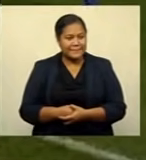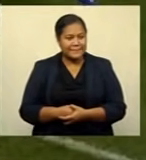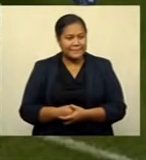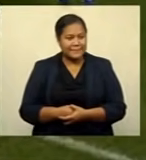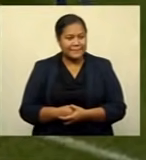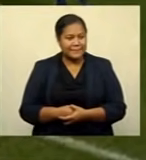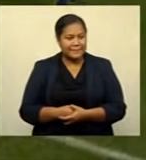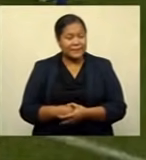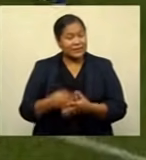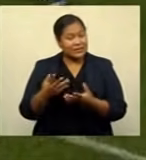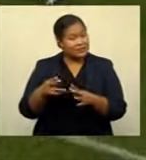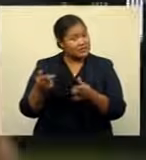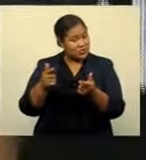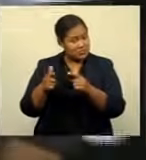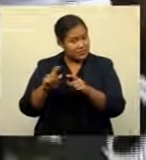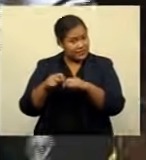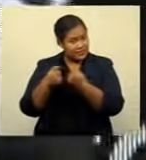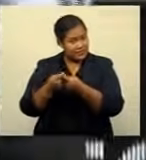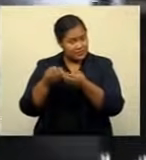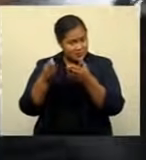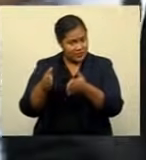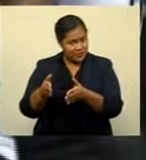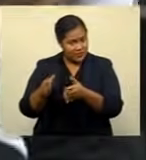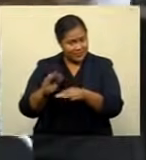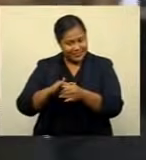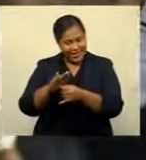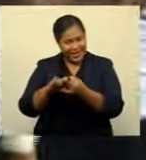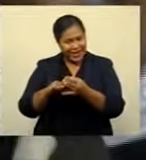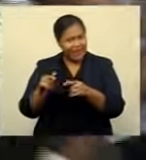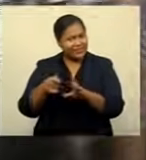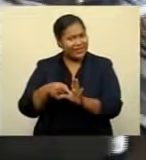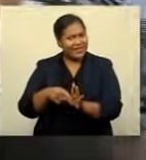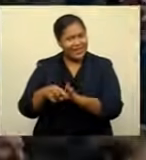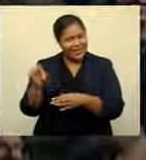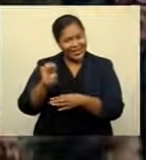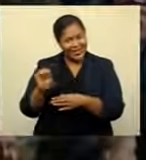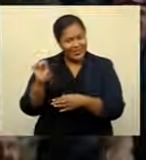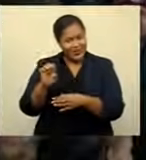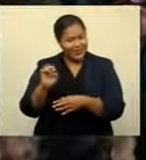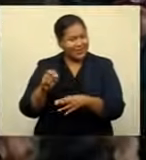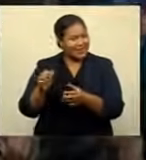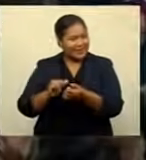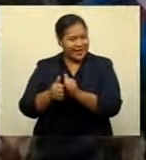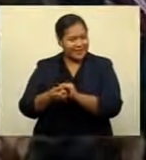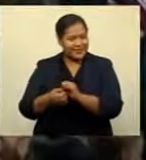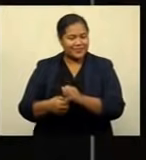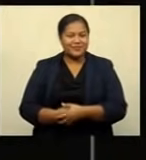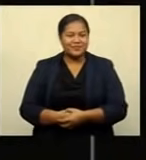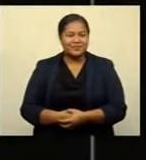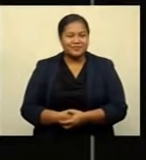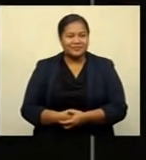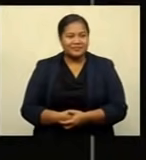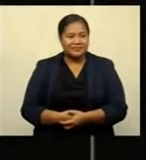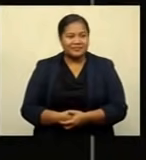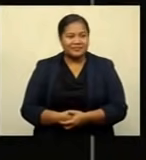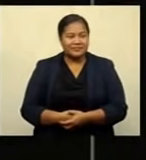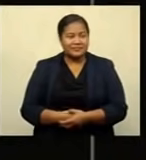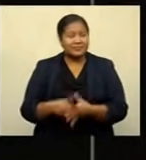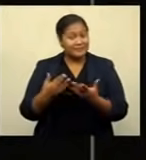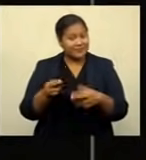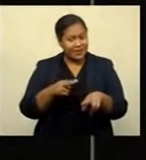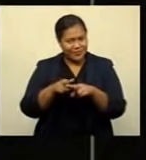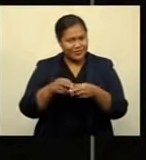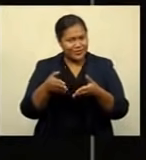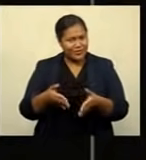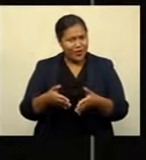Rabai! Meanwhile, the Flying Fijians will now focus on its end-of-the-year Europe tour. Aquila Dhama, FBC Sports. Meanwhile, Fiji-born All